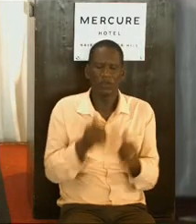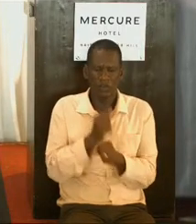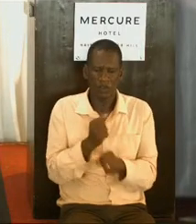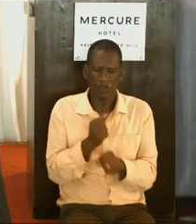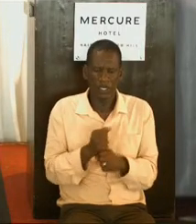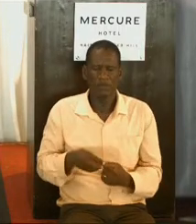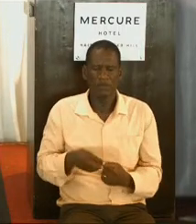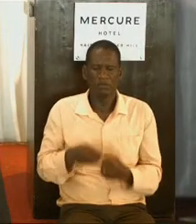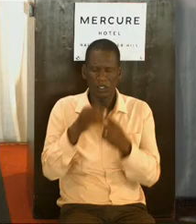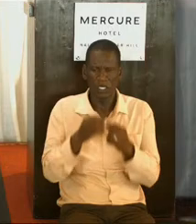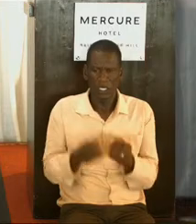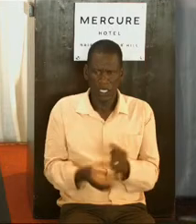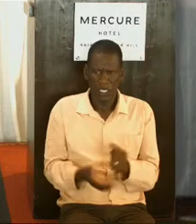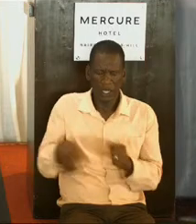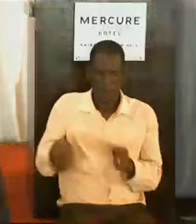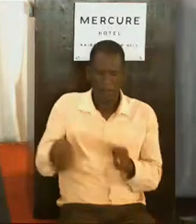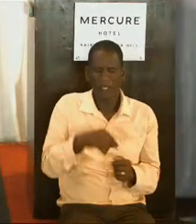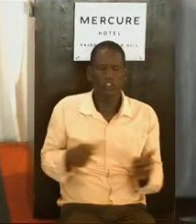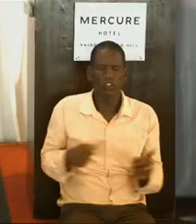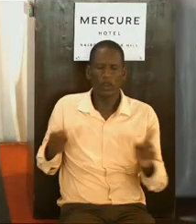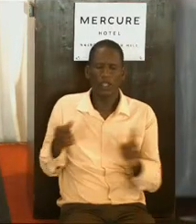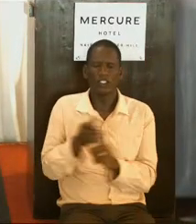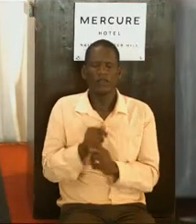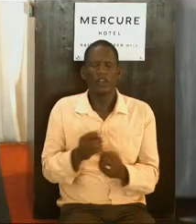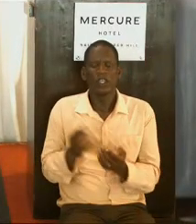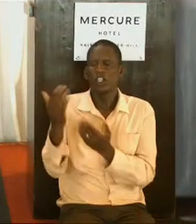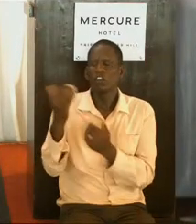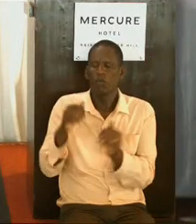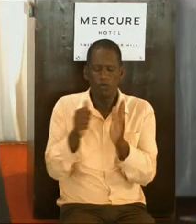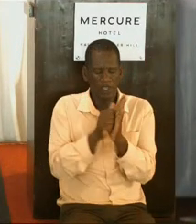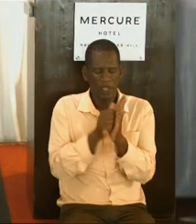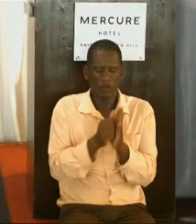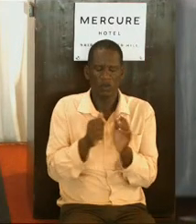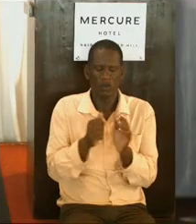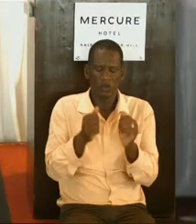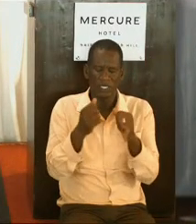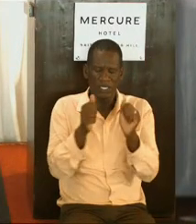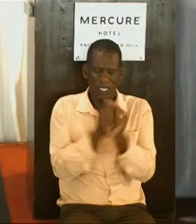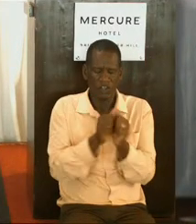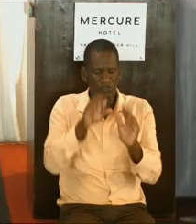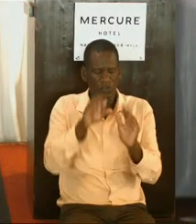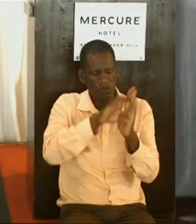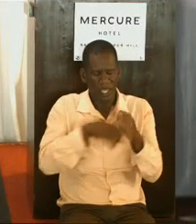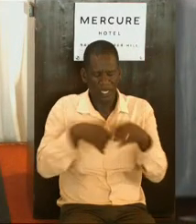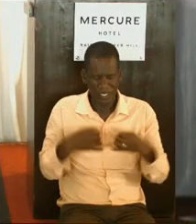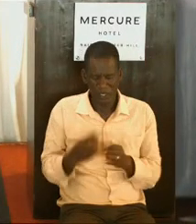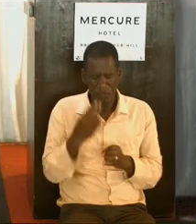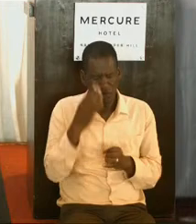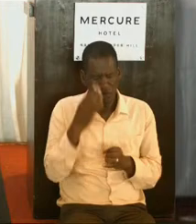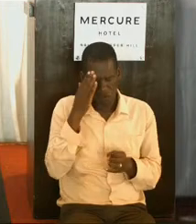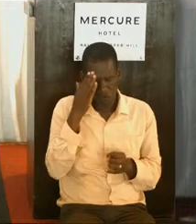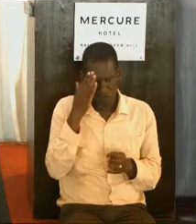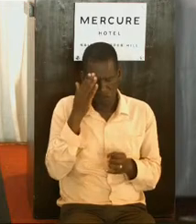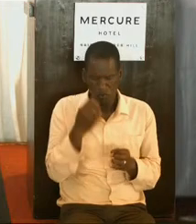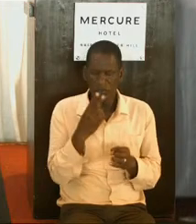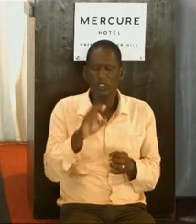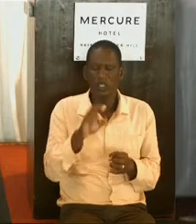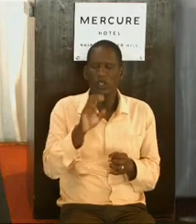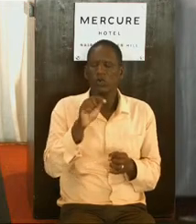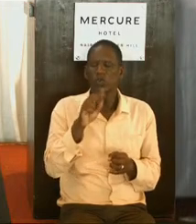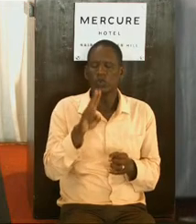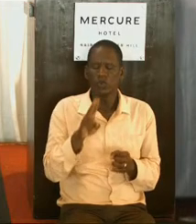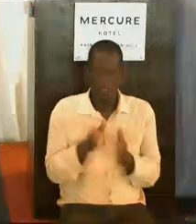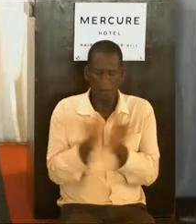done particularly in light of helping us meet the aspirations of article 10 and trying to get to see utu in in our public